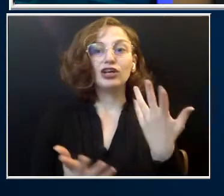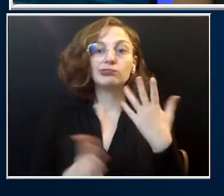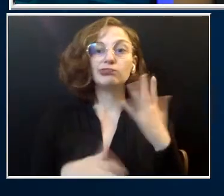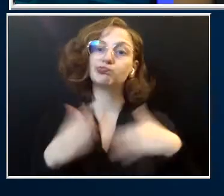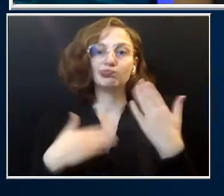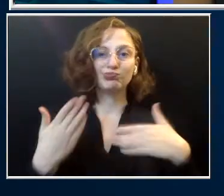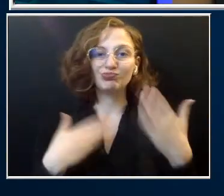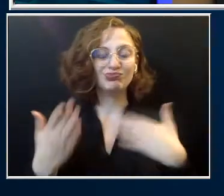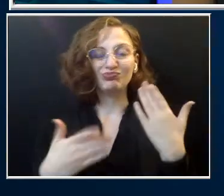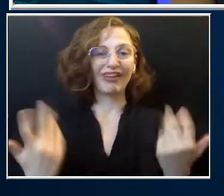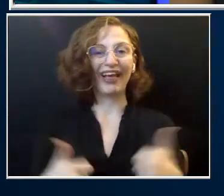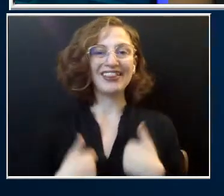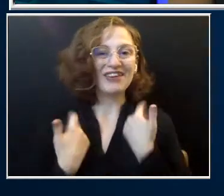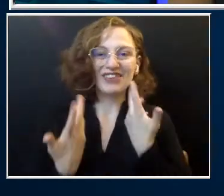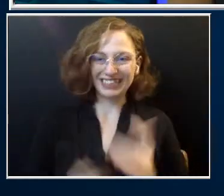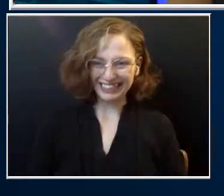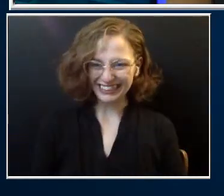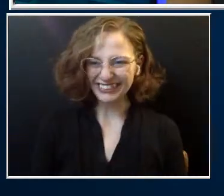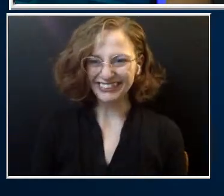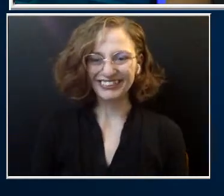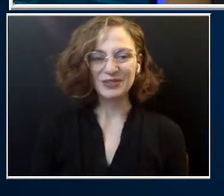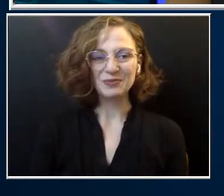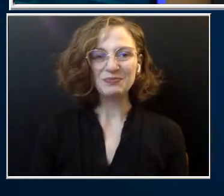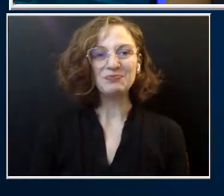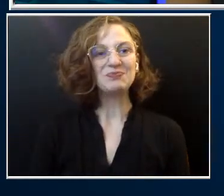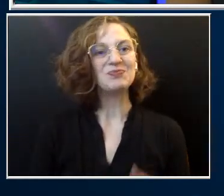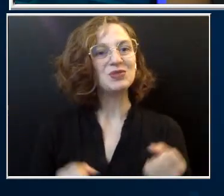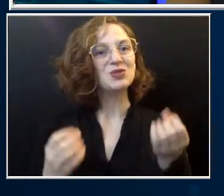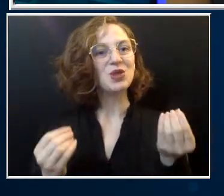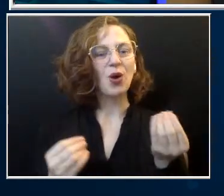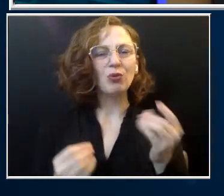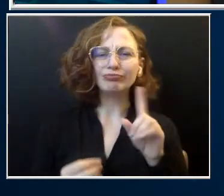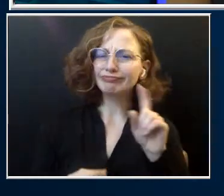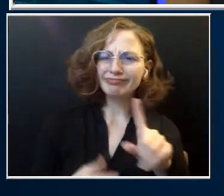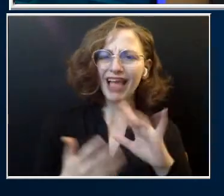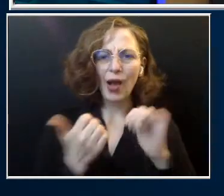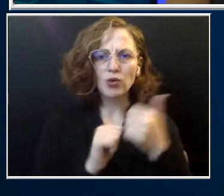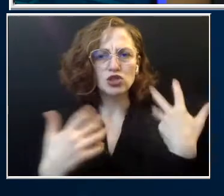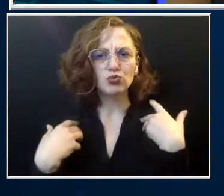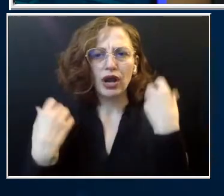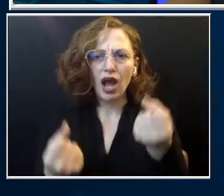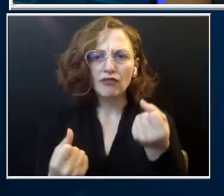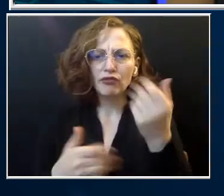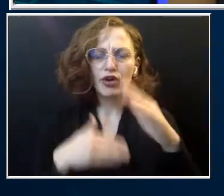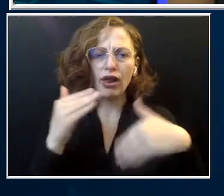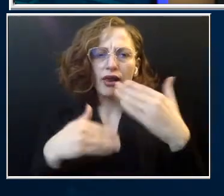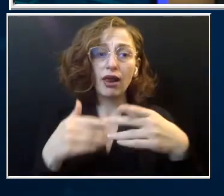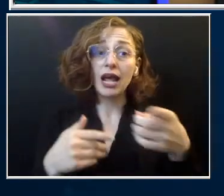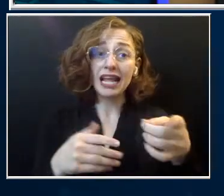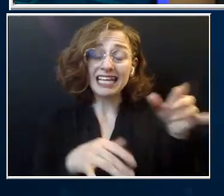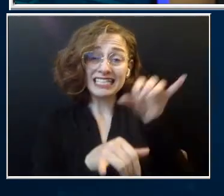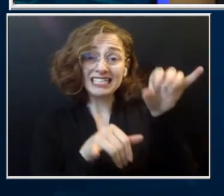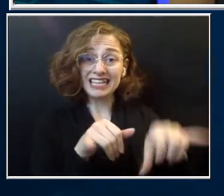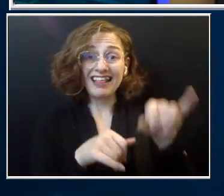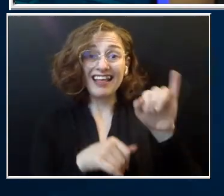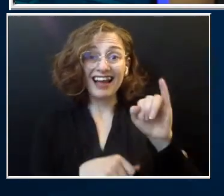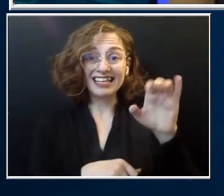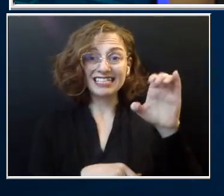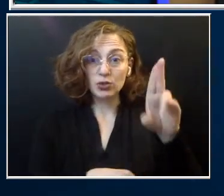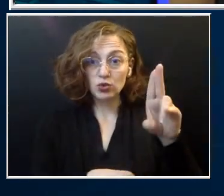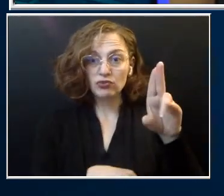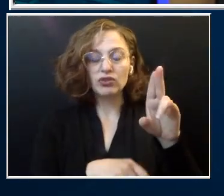want to ask you both how his recovery has been. He was in the ICU for 7 months. Camden doing pretty